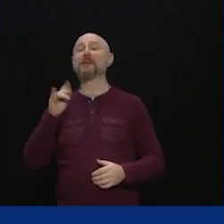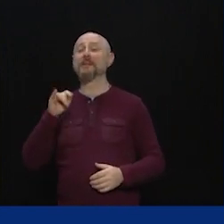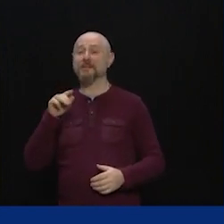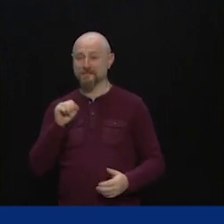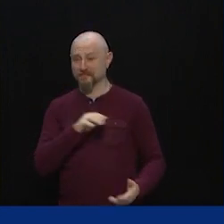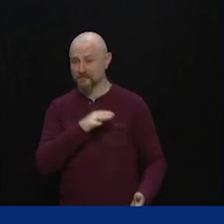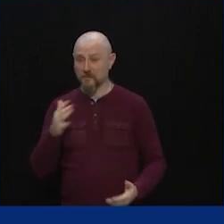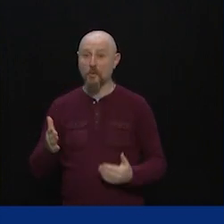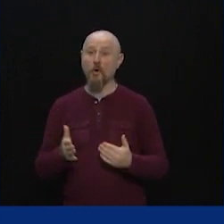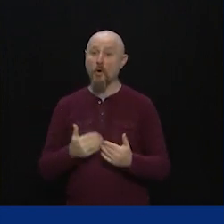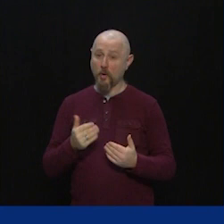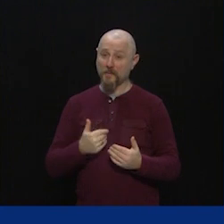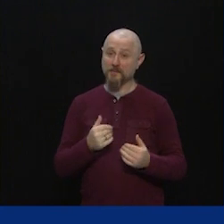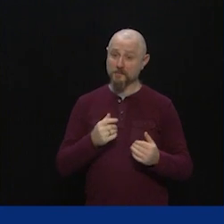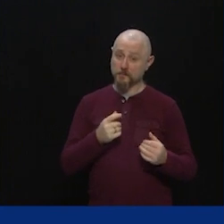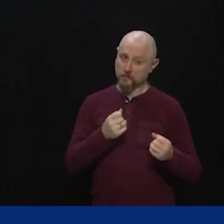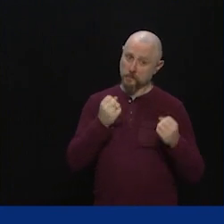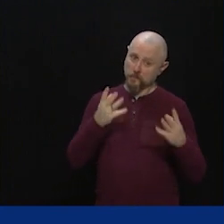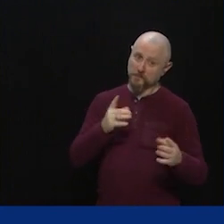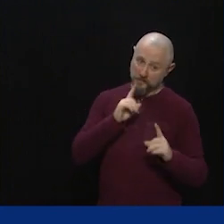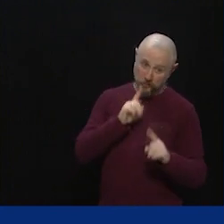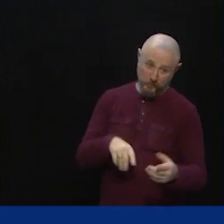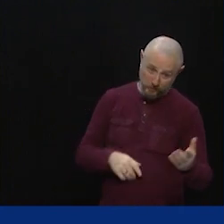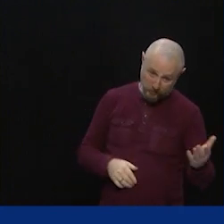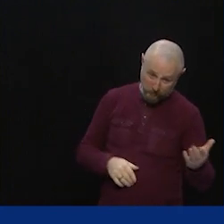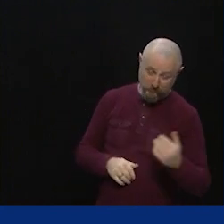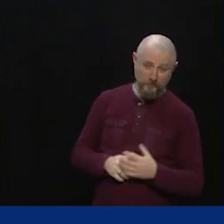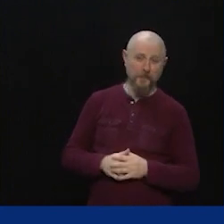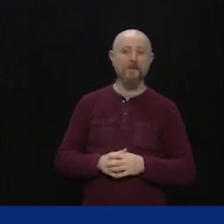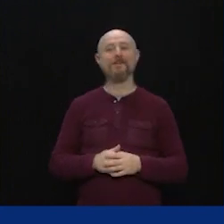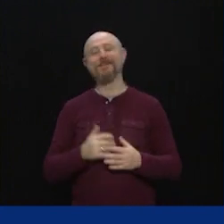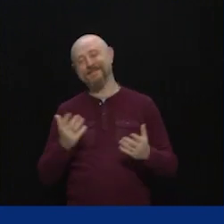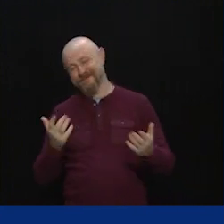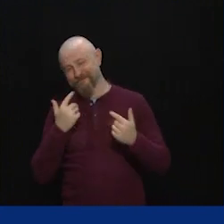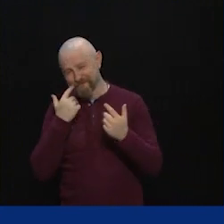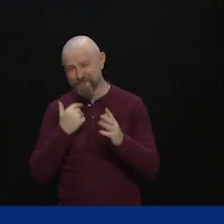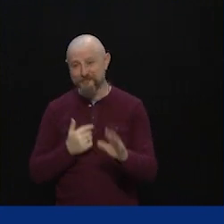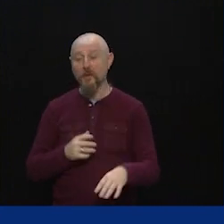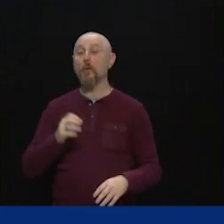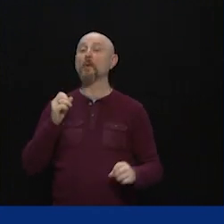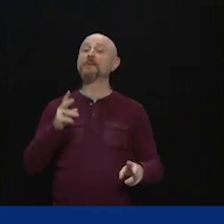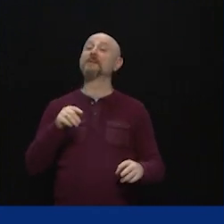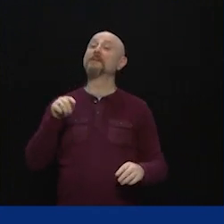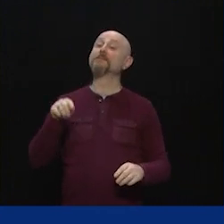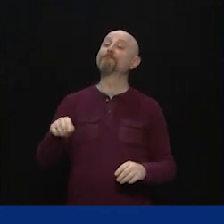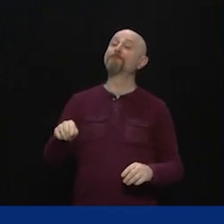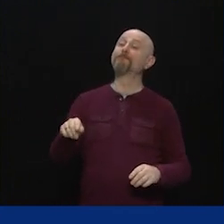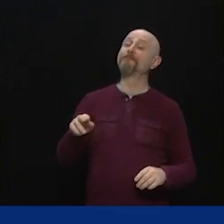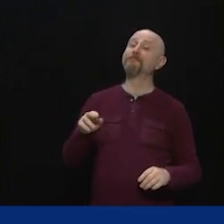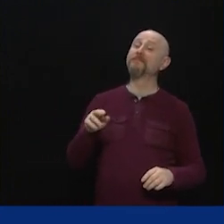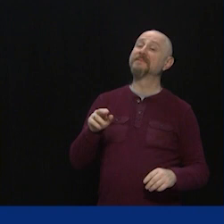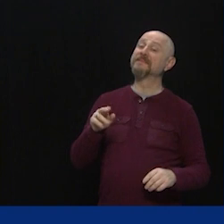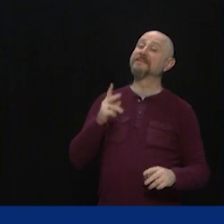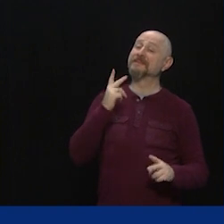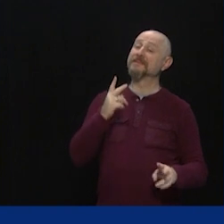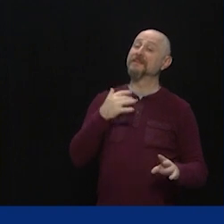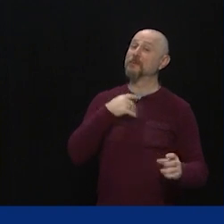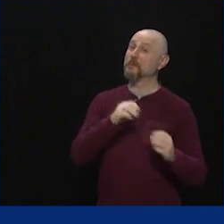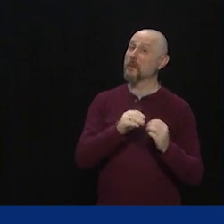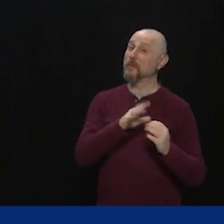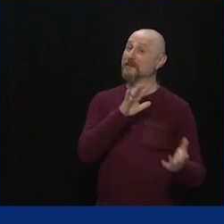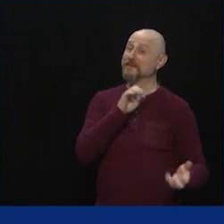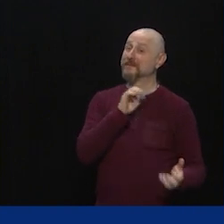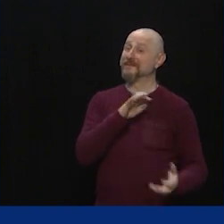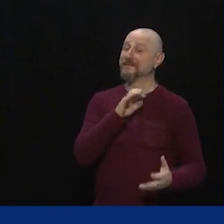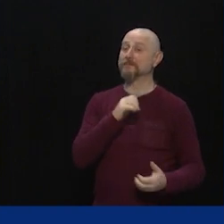quite. We got on this early as well. We saw the storm brewing. We ordered a lot of test kits, but they come in doses of 3